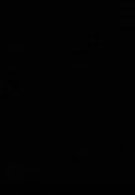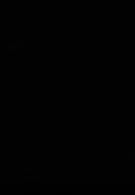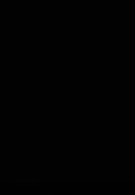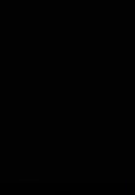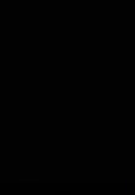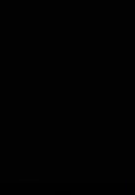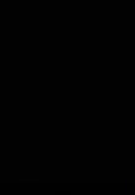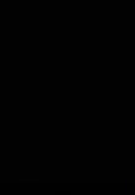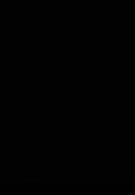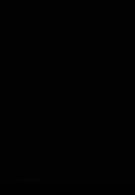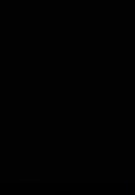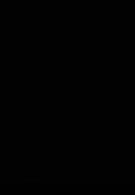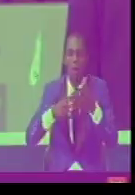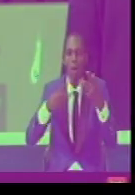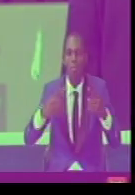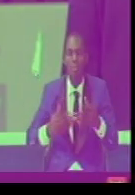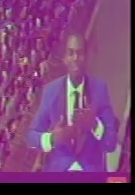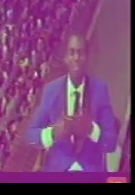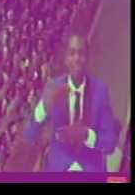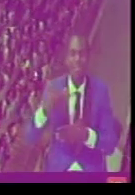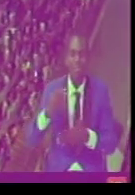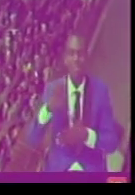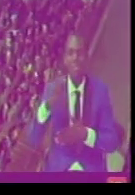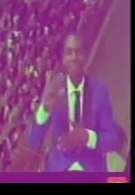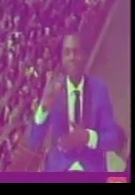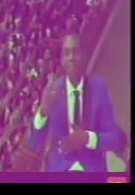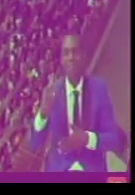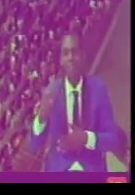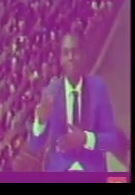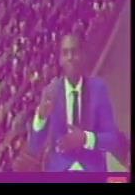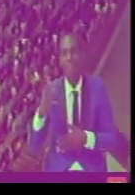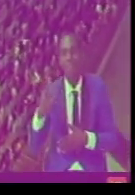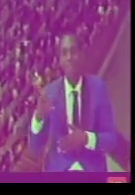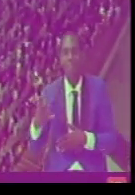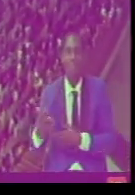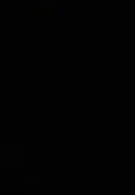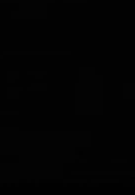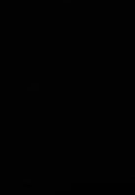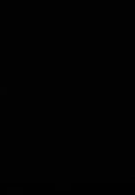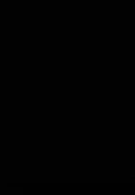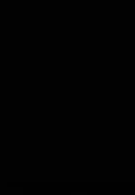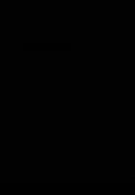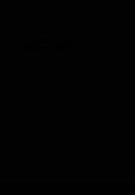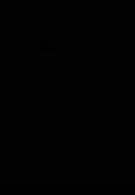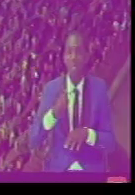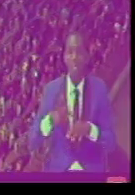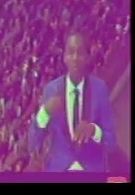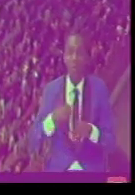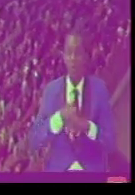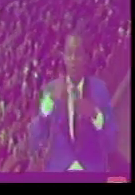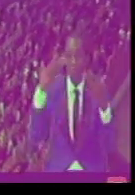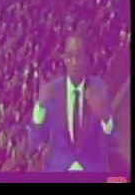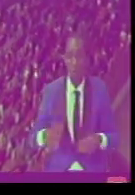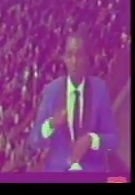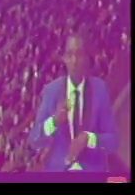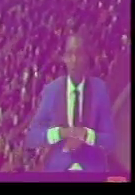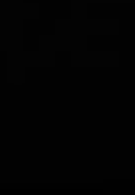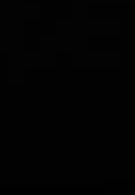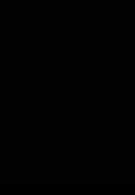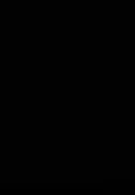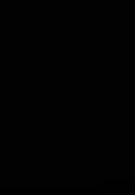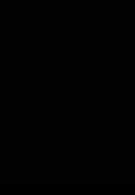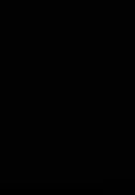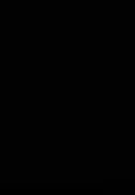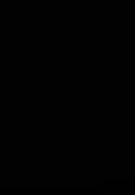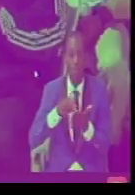we have this number from day two day three therefore they're five and by